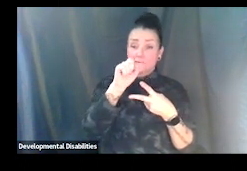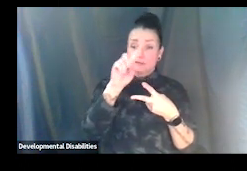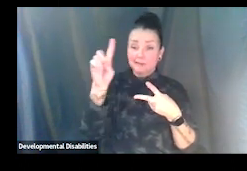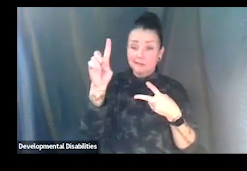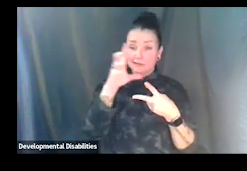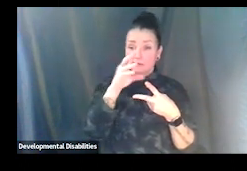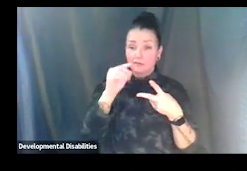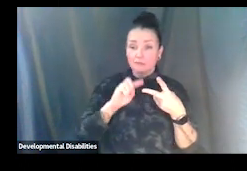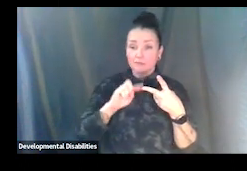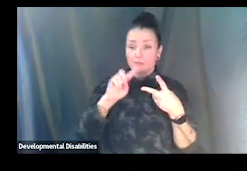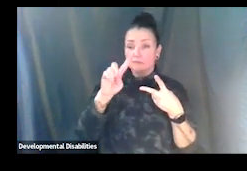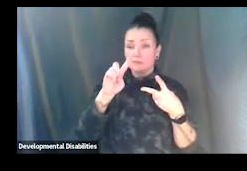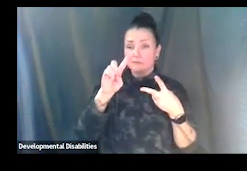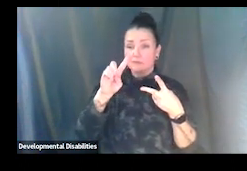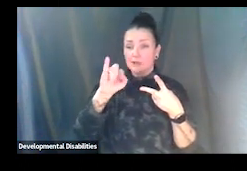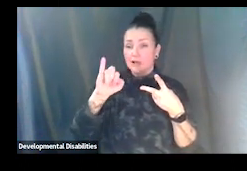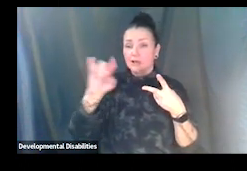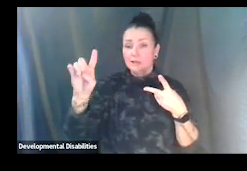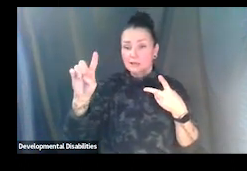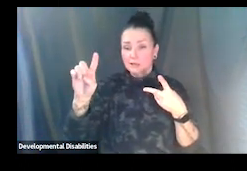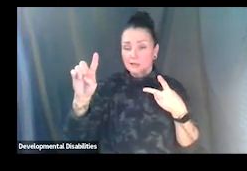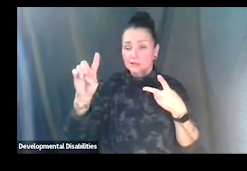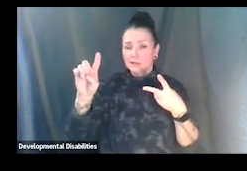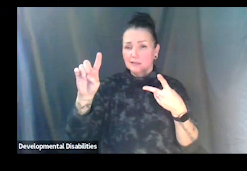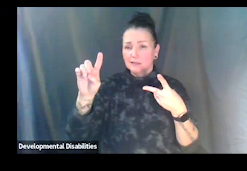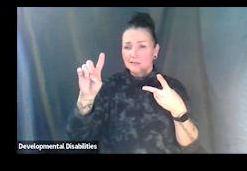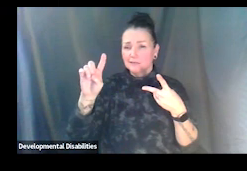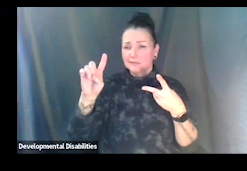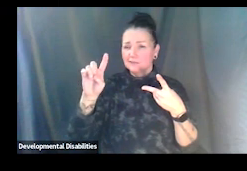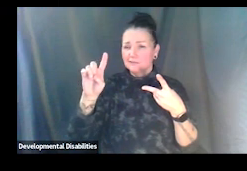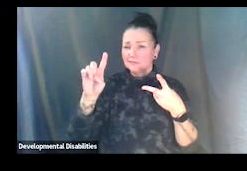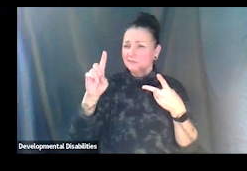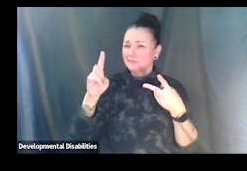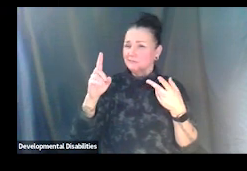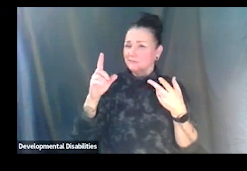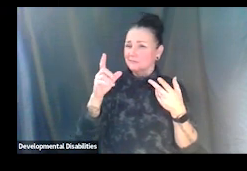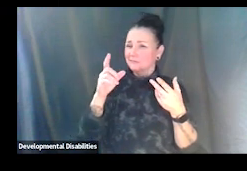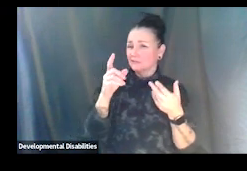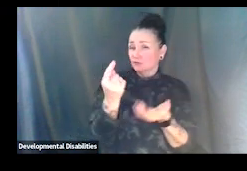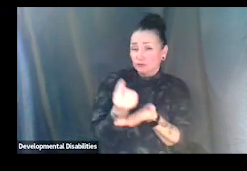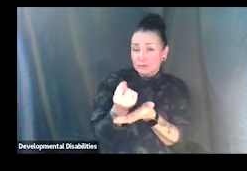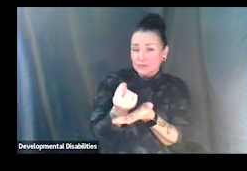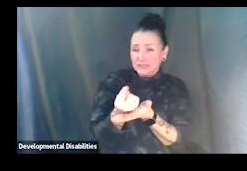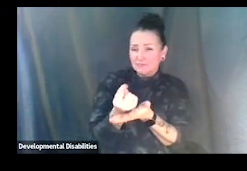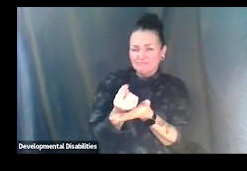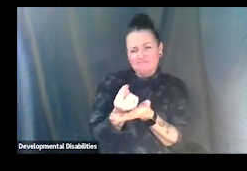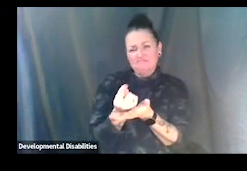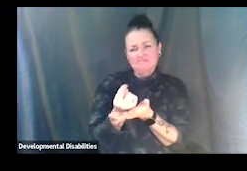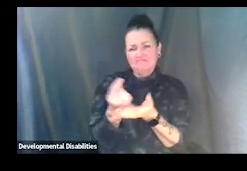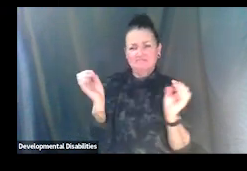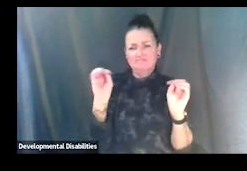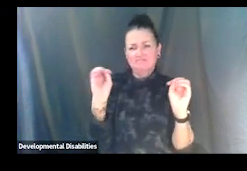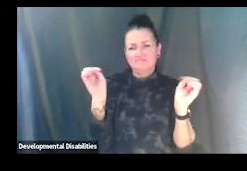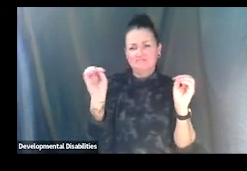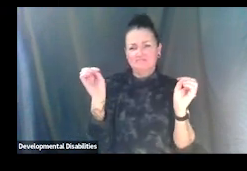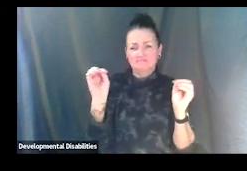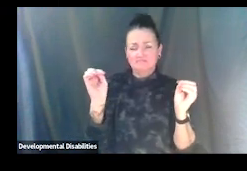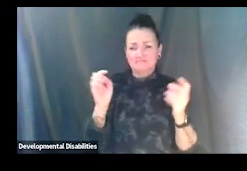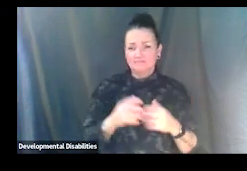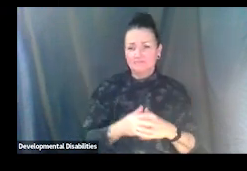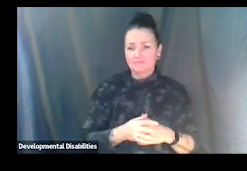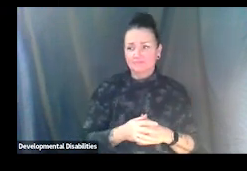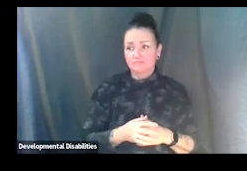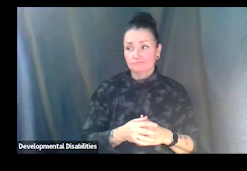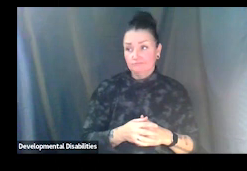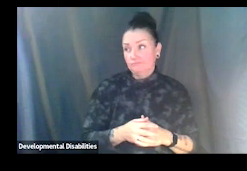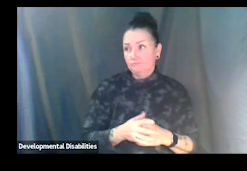disability or developmental disabilities, I don't think there are any treatments per se for the underlying problems. In fact, I feel fairly strongly that at least as of today, we don't